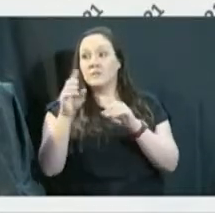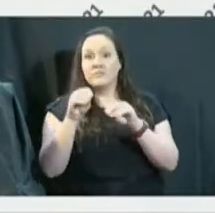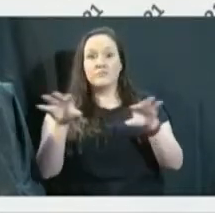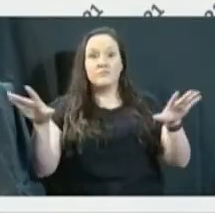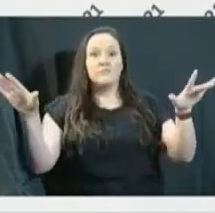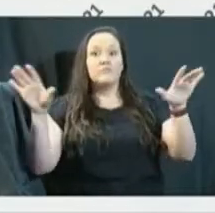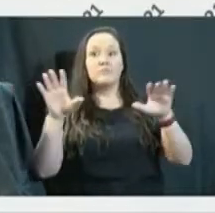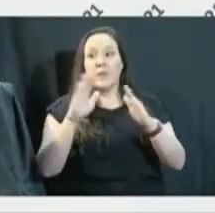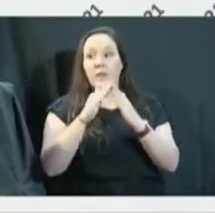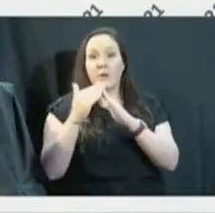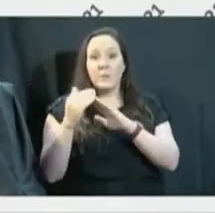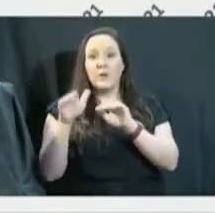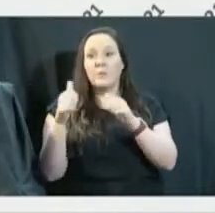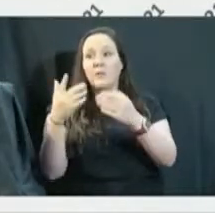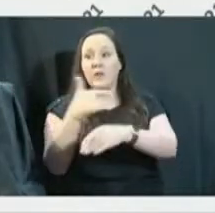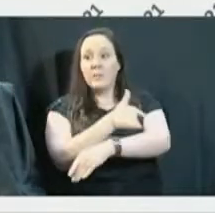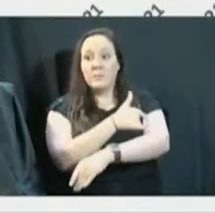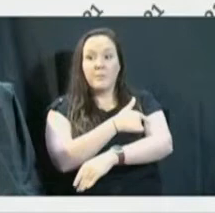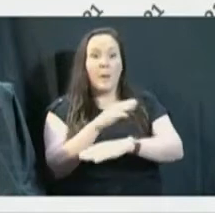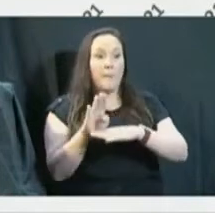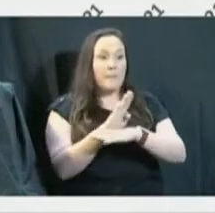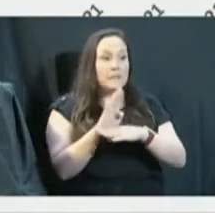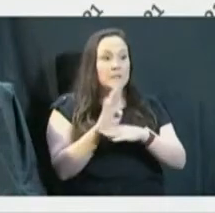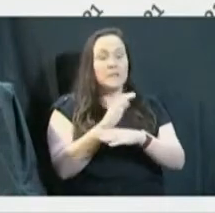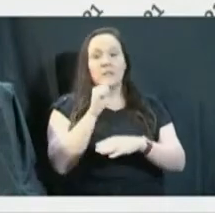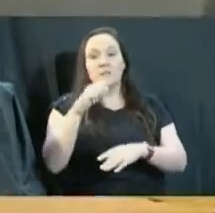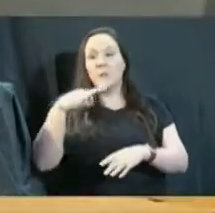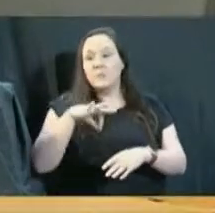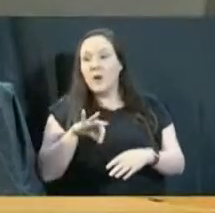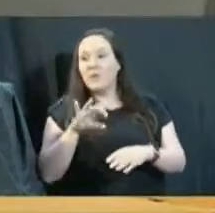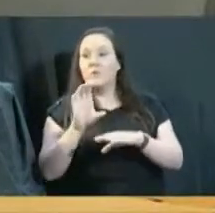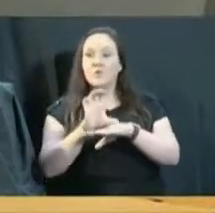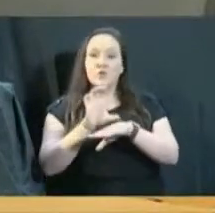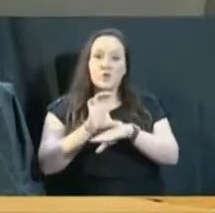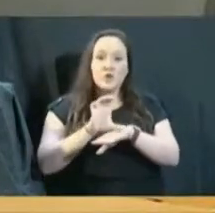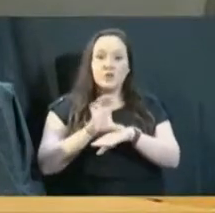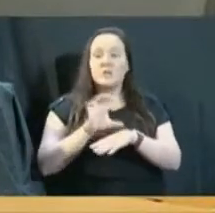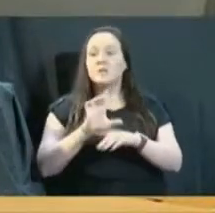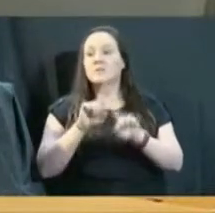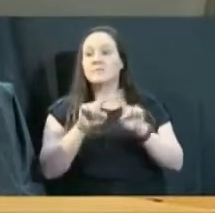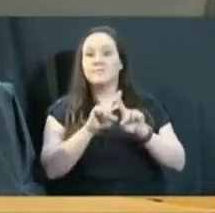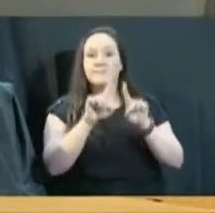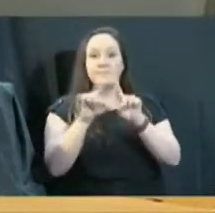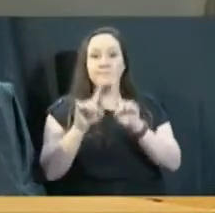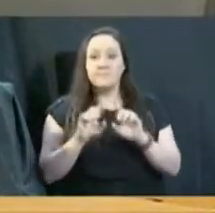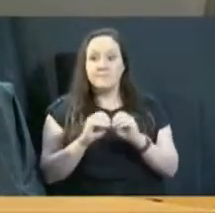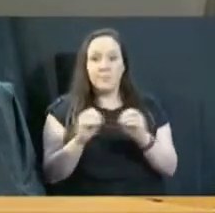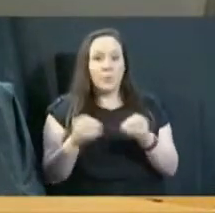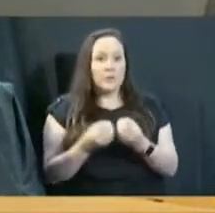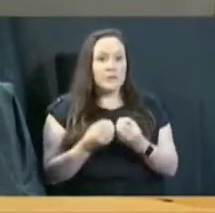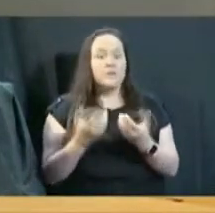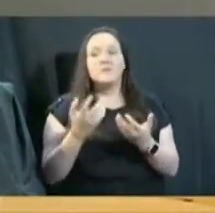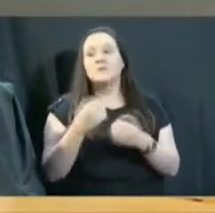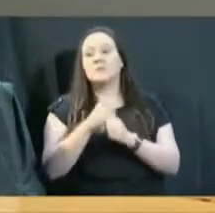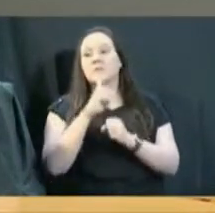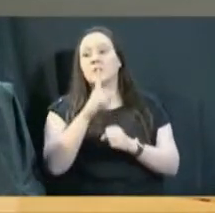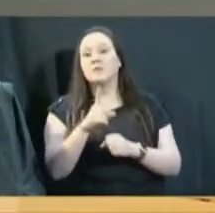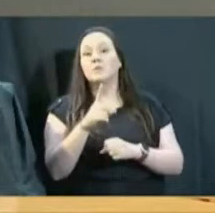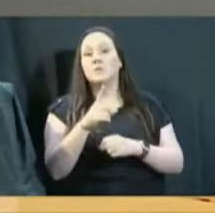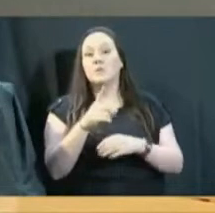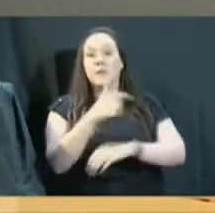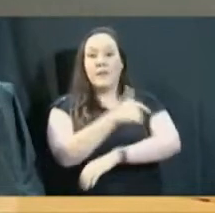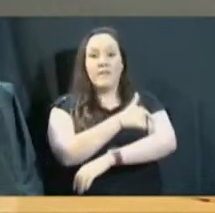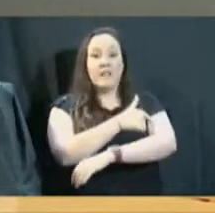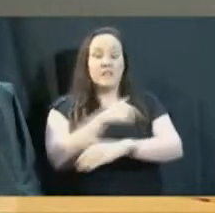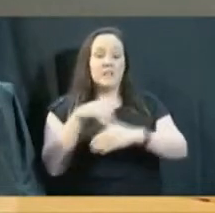COVID vaccines at businesses, nonprofits, churches, and other organizations in an effort to make the vaccine more accessible